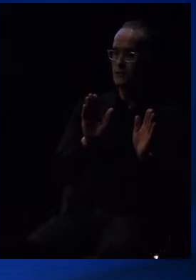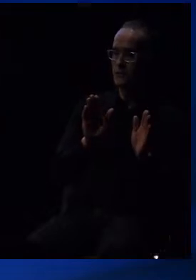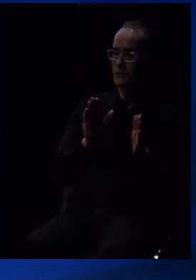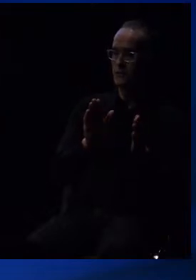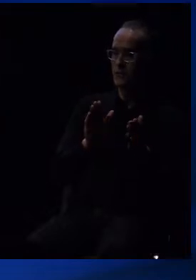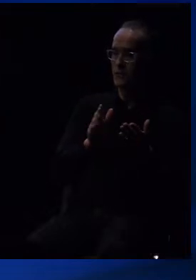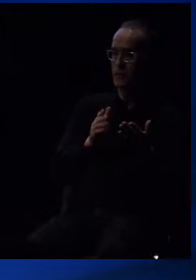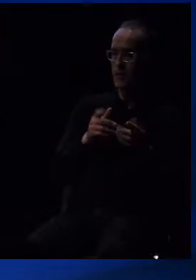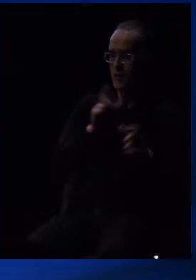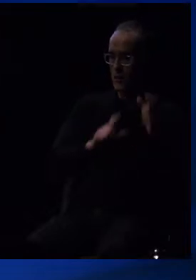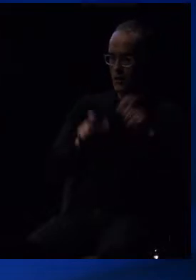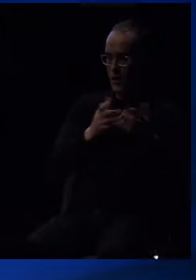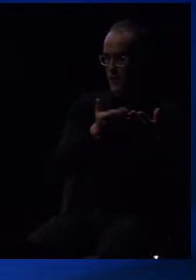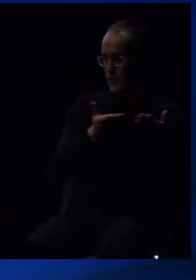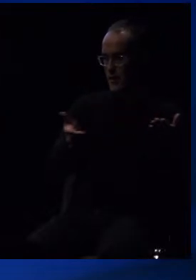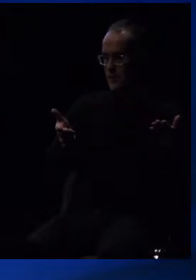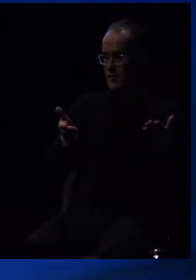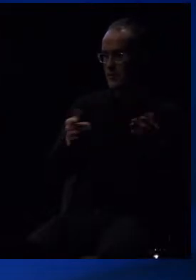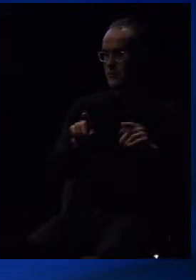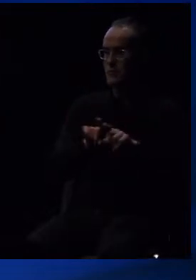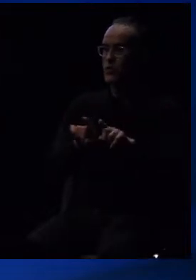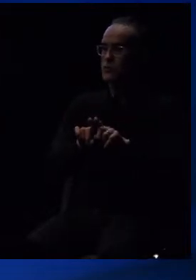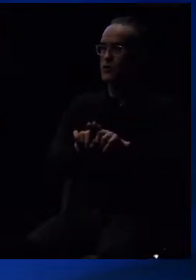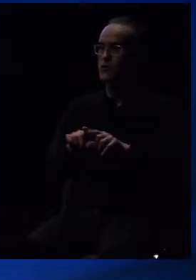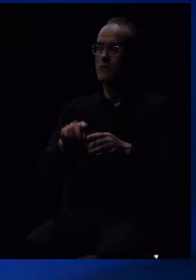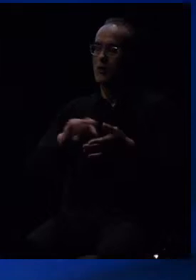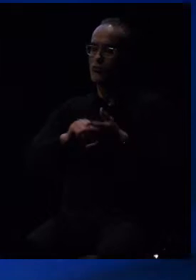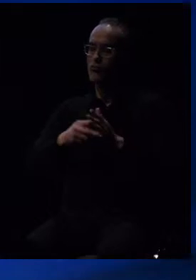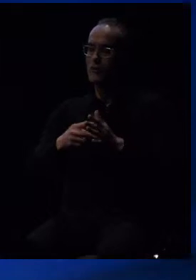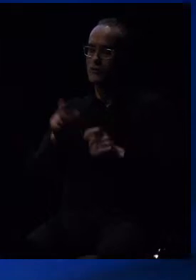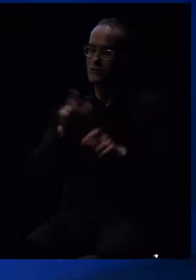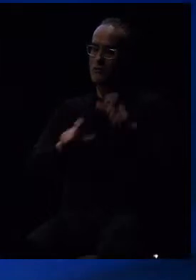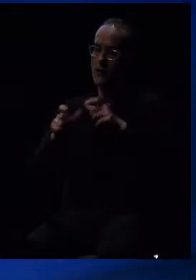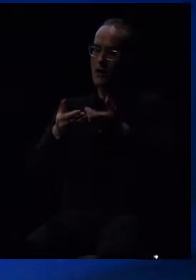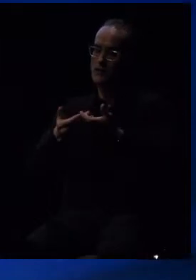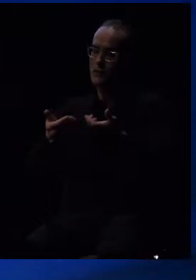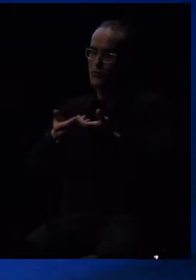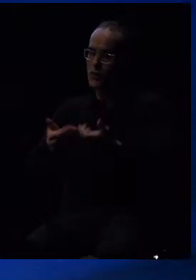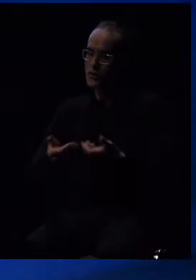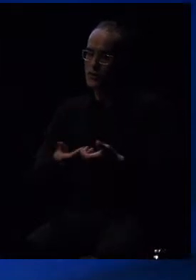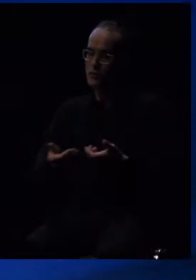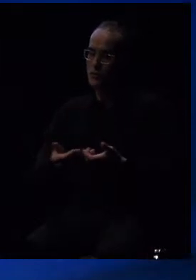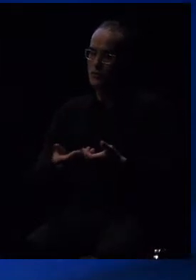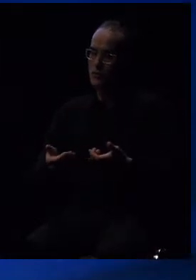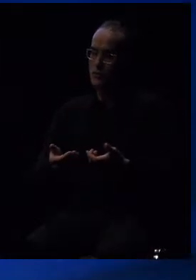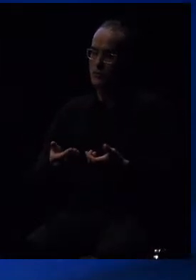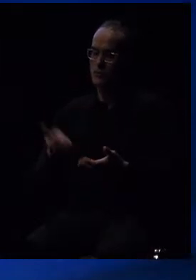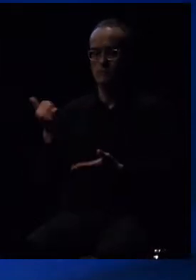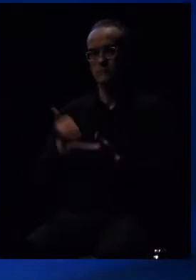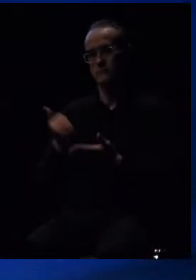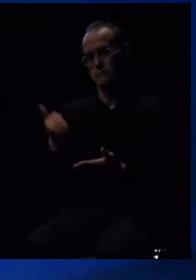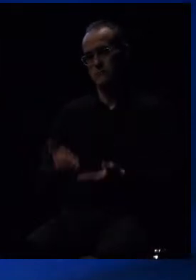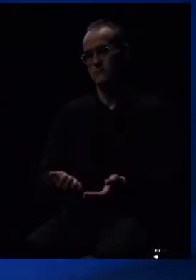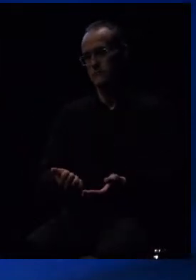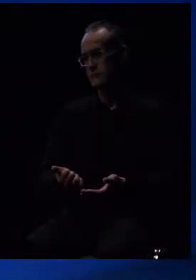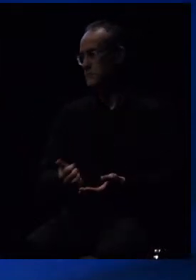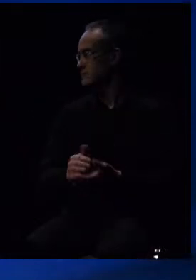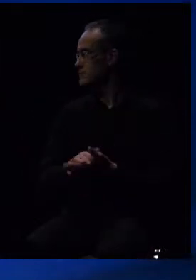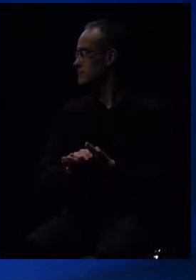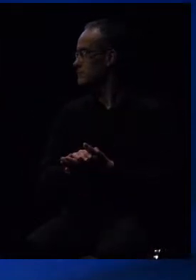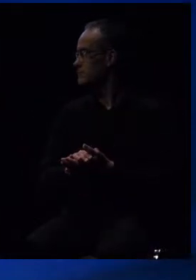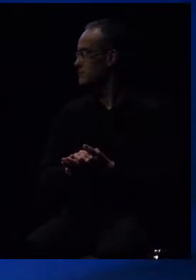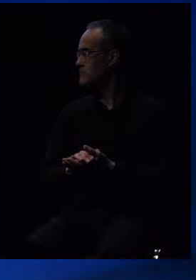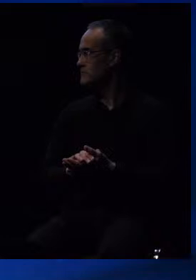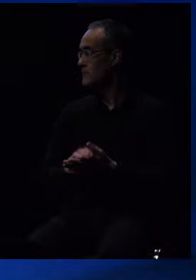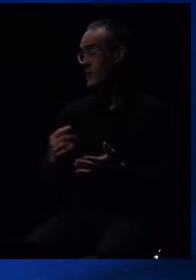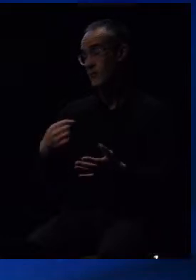rearranging some color separation is just outstanding, I find, and I think it's, for me, it